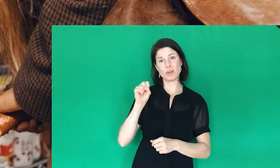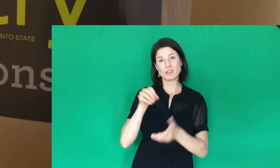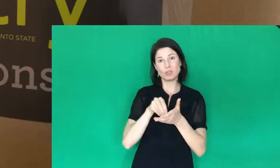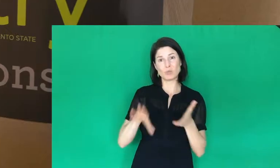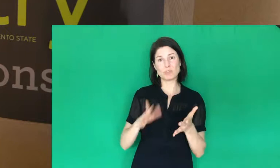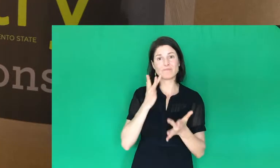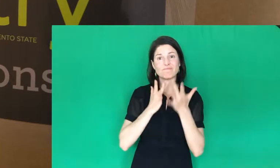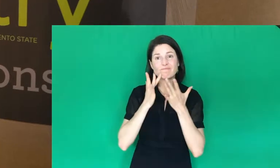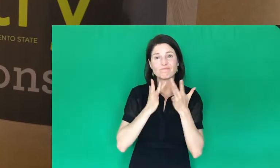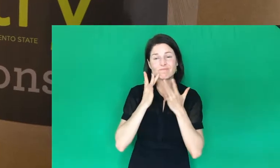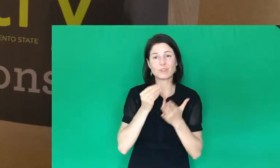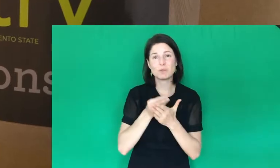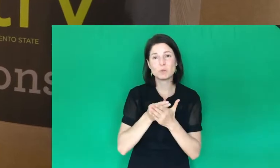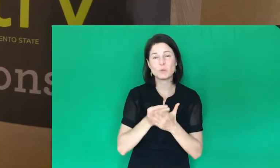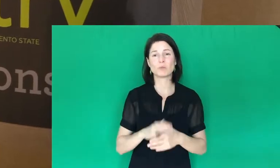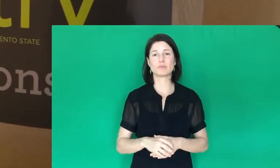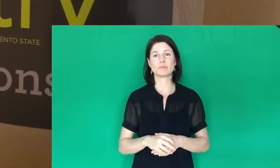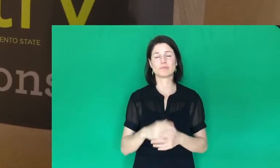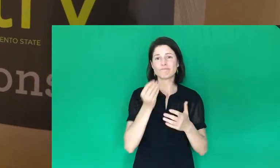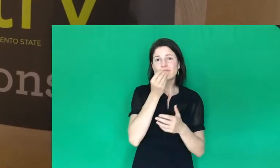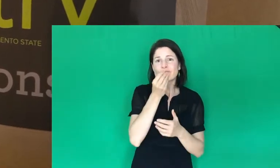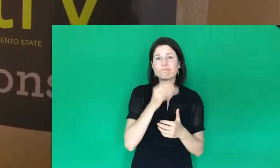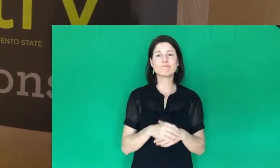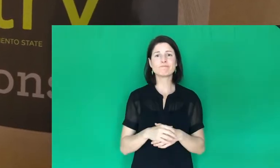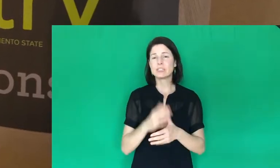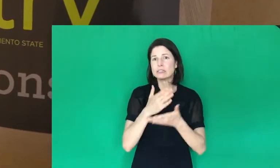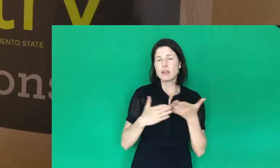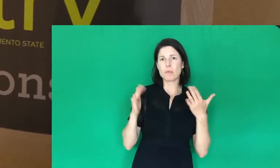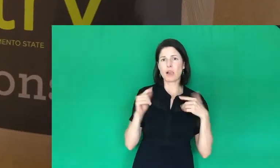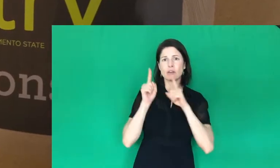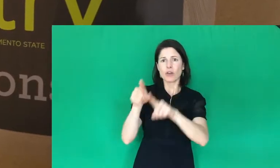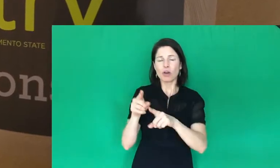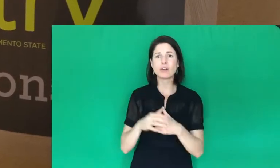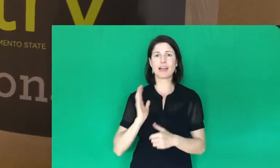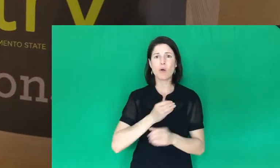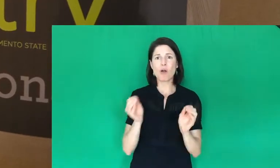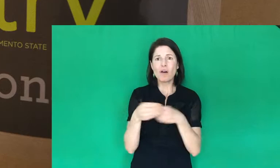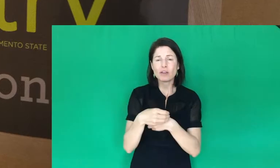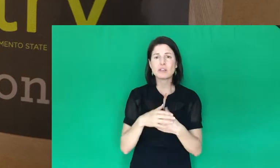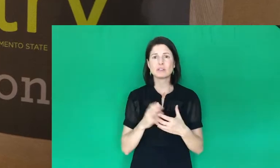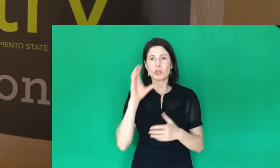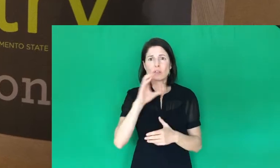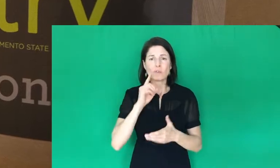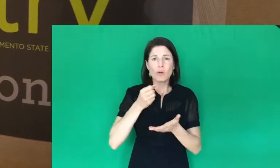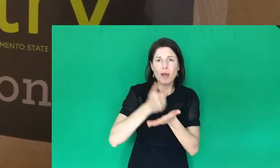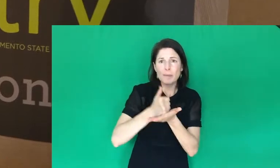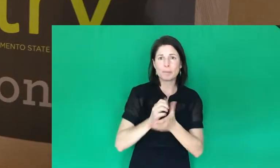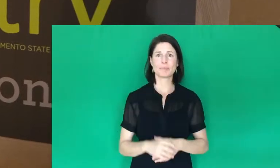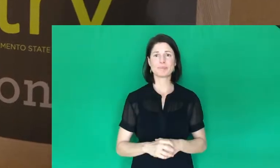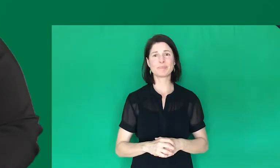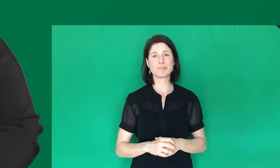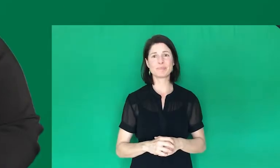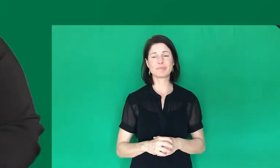State. We've had hundreds of students who've never visited the CARES office or ASI food pantry before who are now coming in seeking our